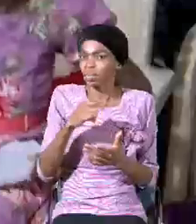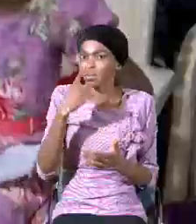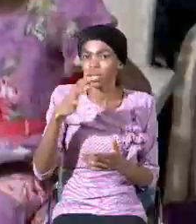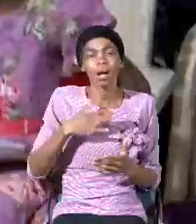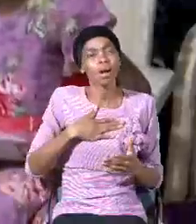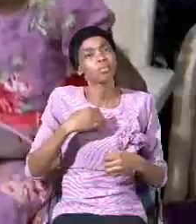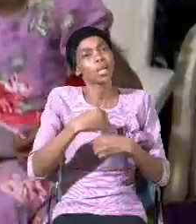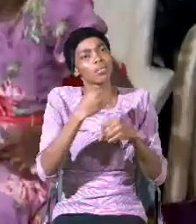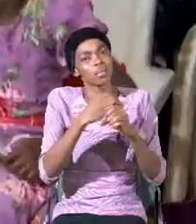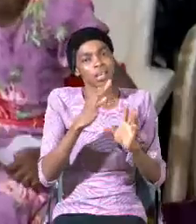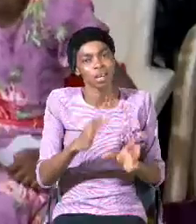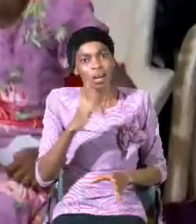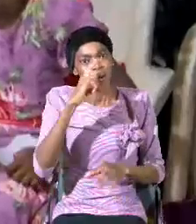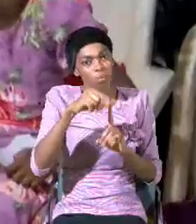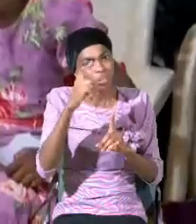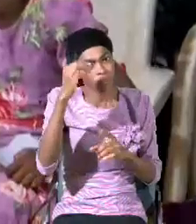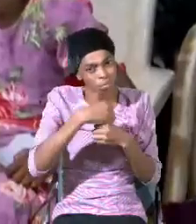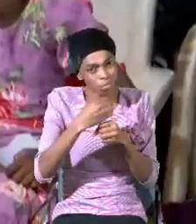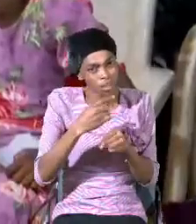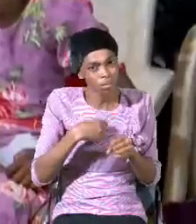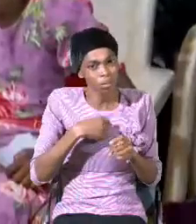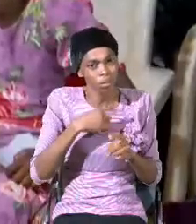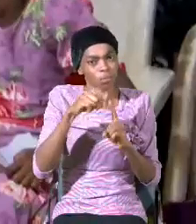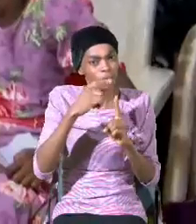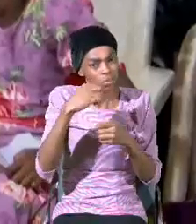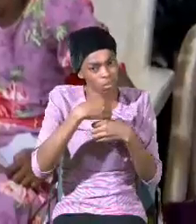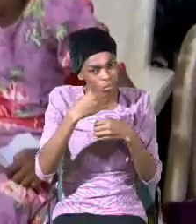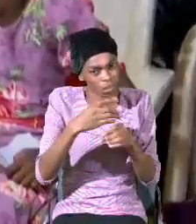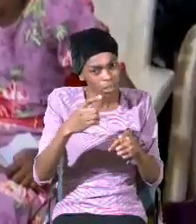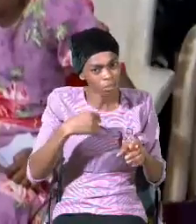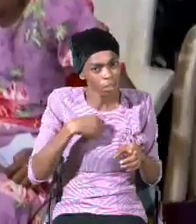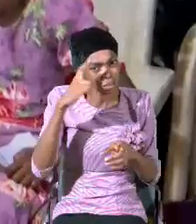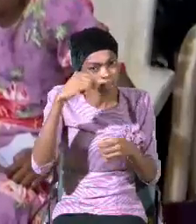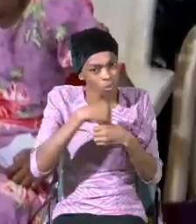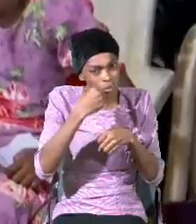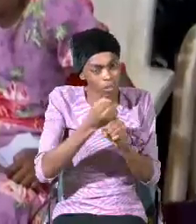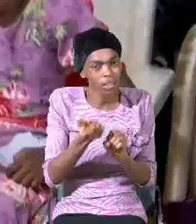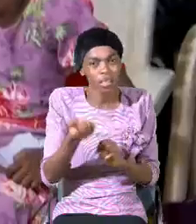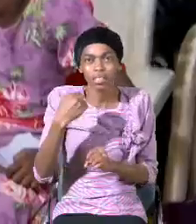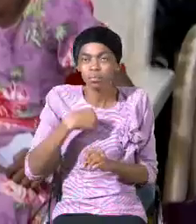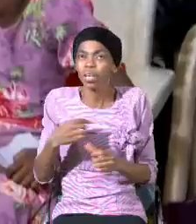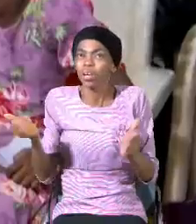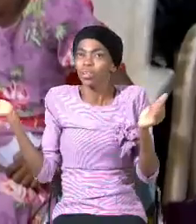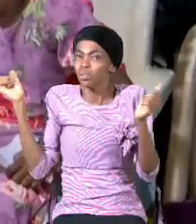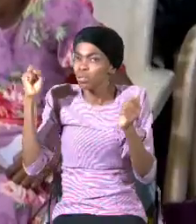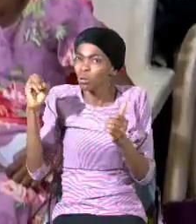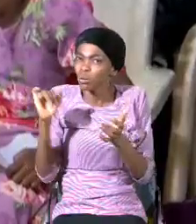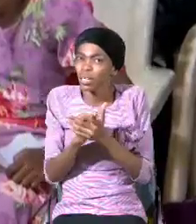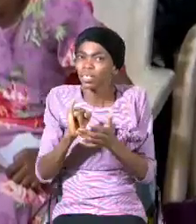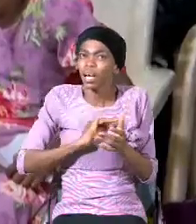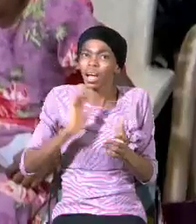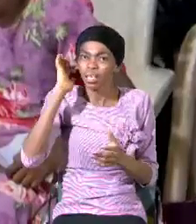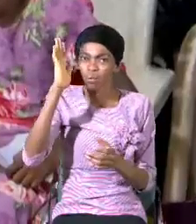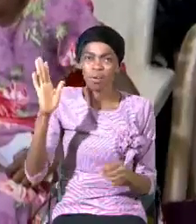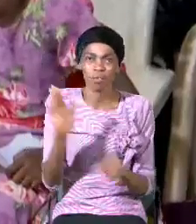when he made me, when he created me so that I will fulfill